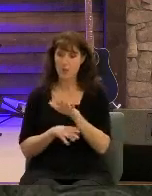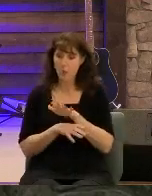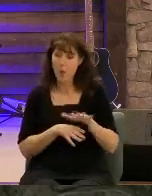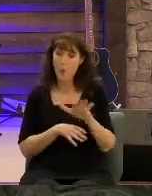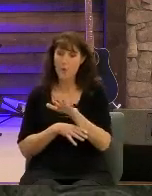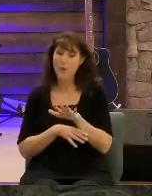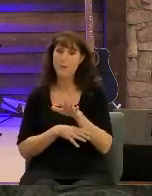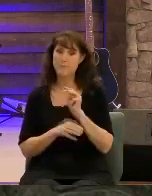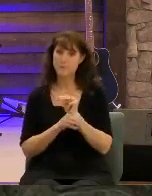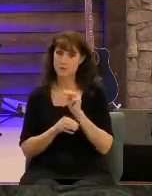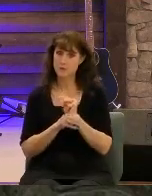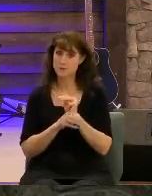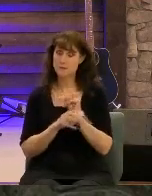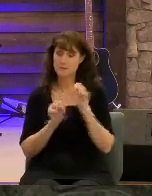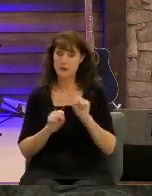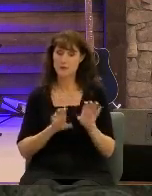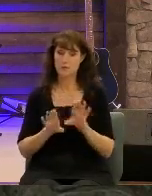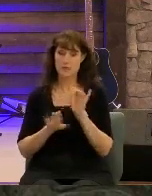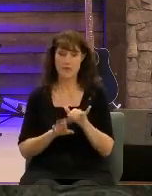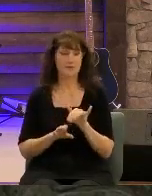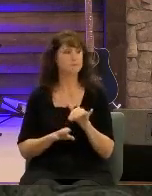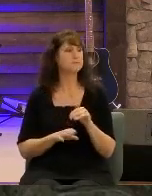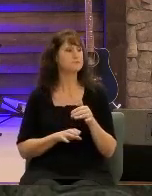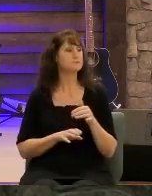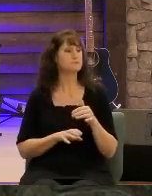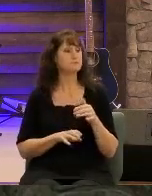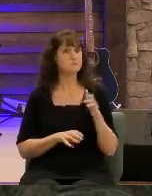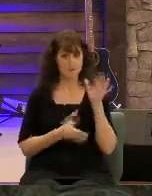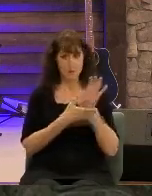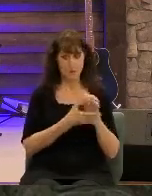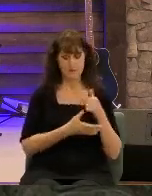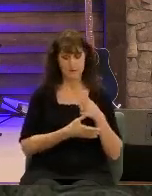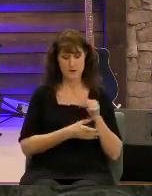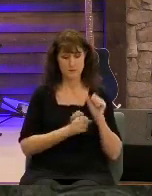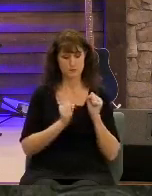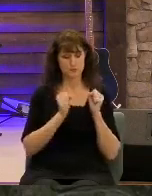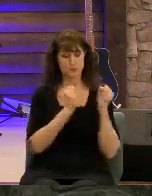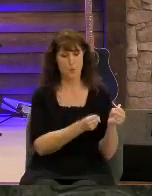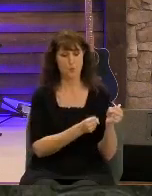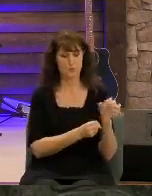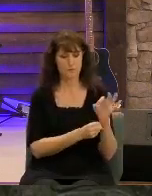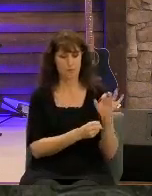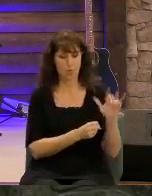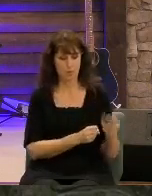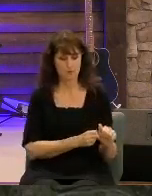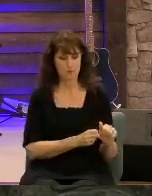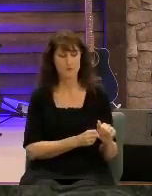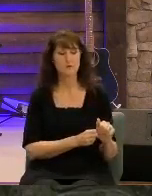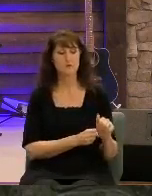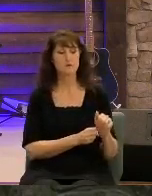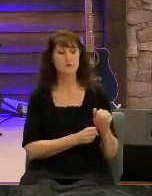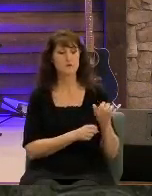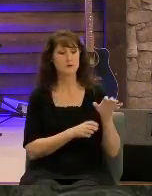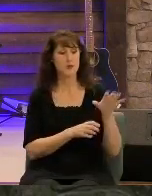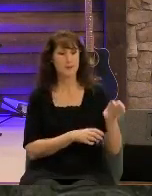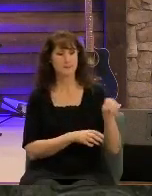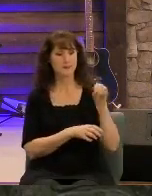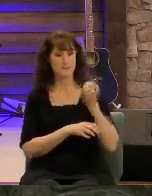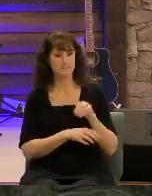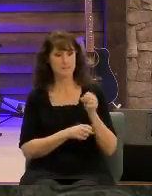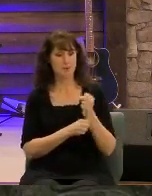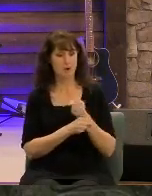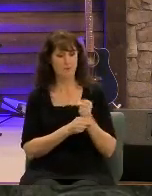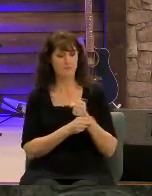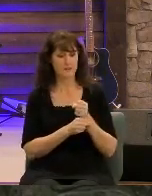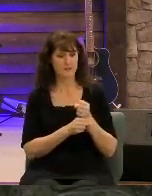you can do that. And so Dottie and I drove to Pensacola 2 weeks ago, picked up a coffee machine, and so we're hoping to have